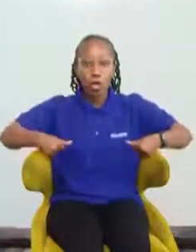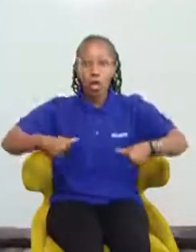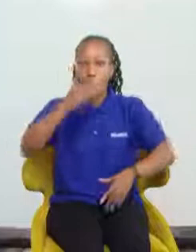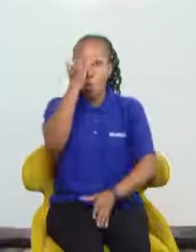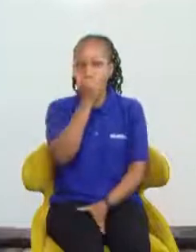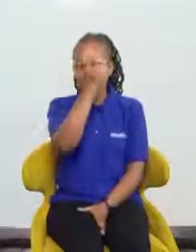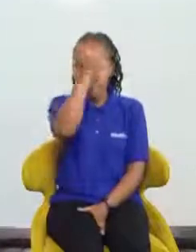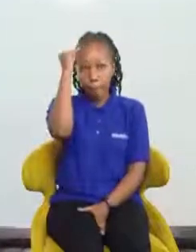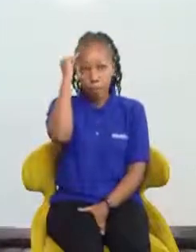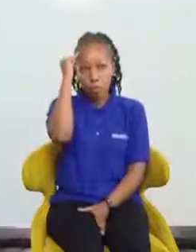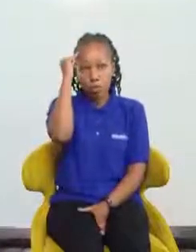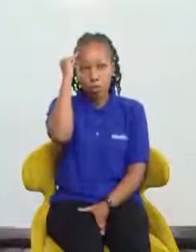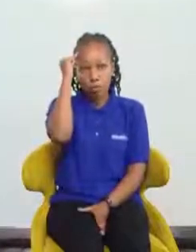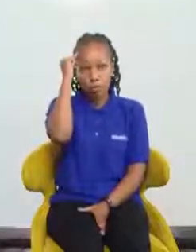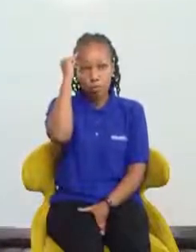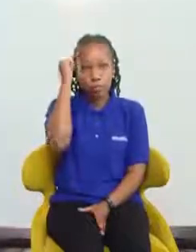can actually